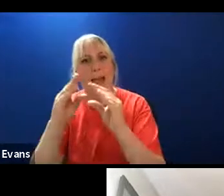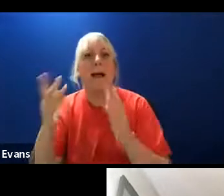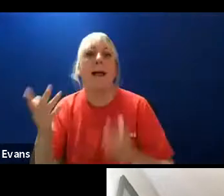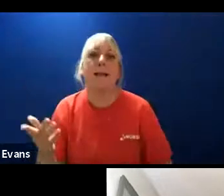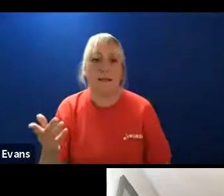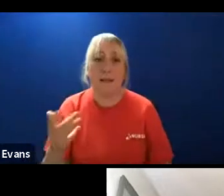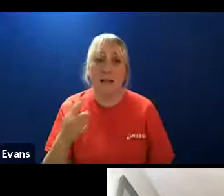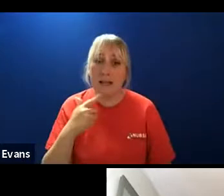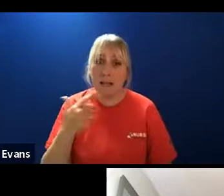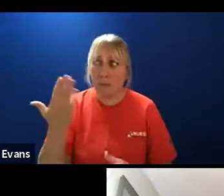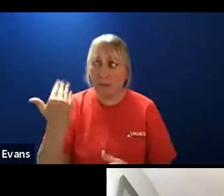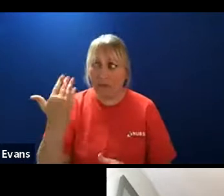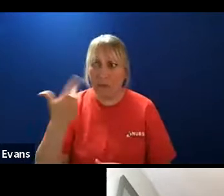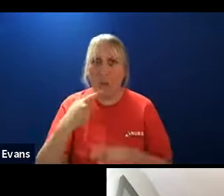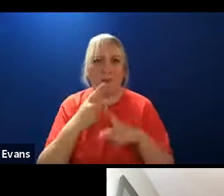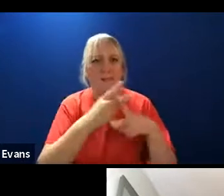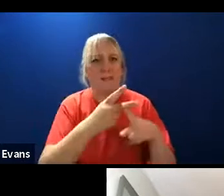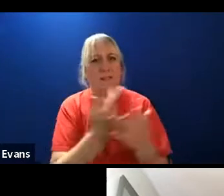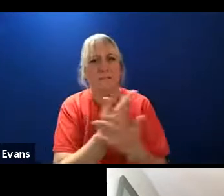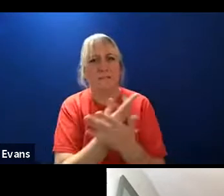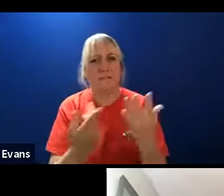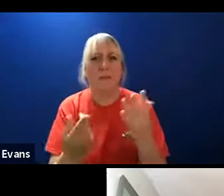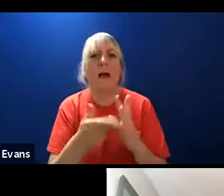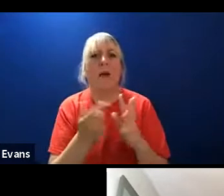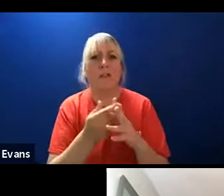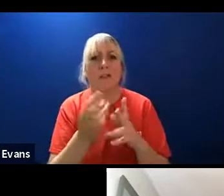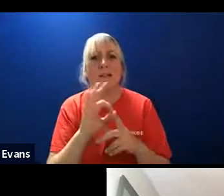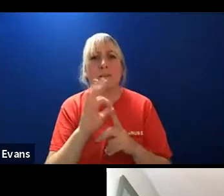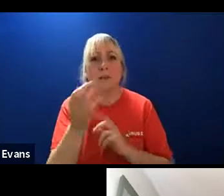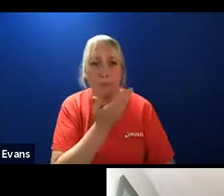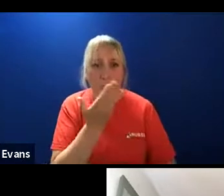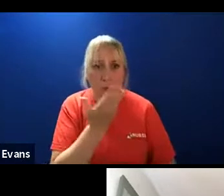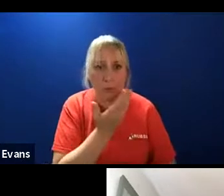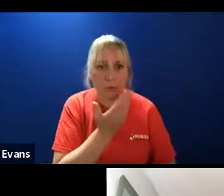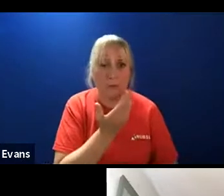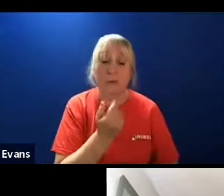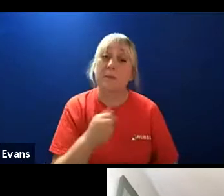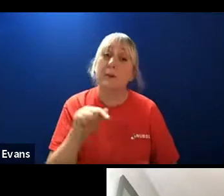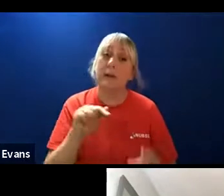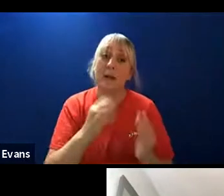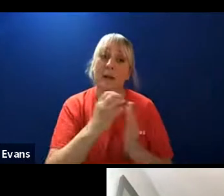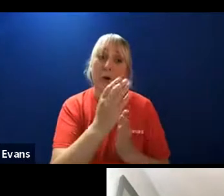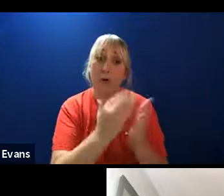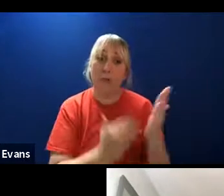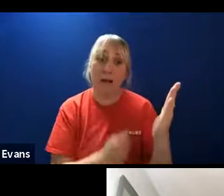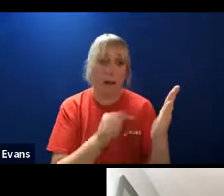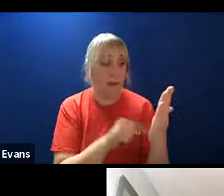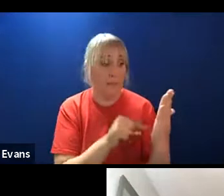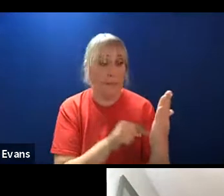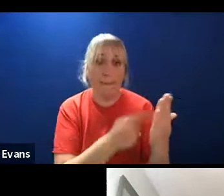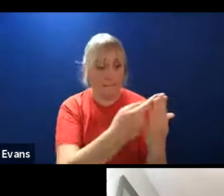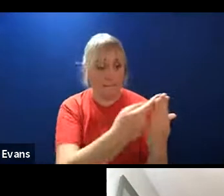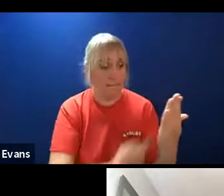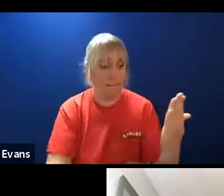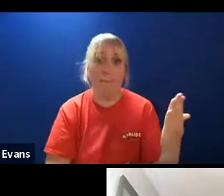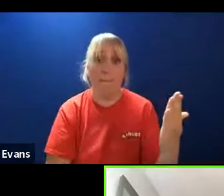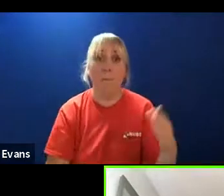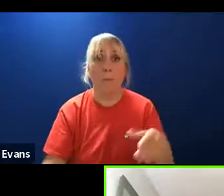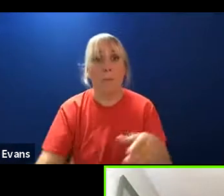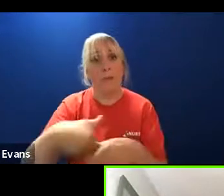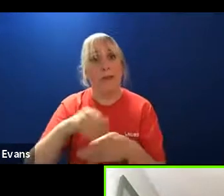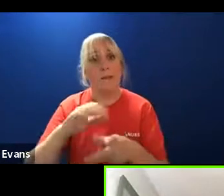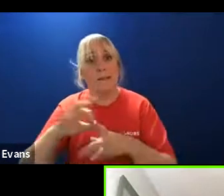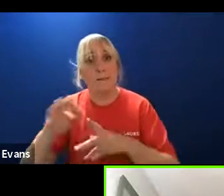think what is the case is that the curriculum that the students follow in those